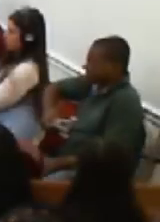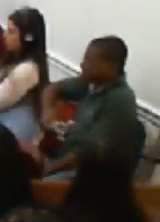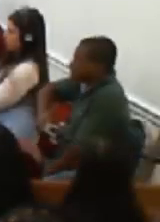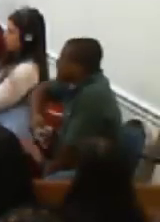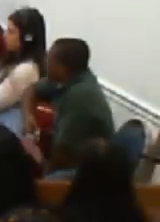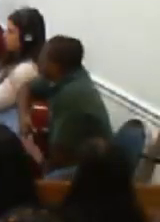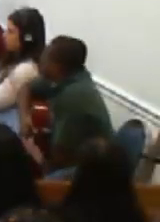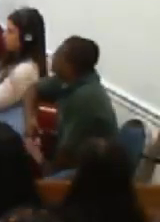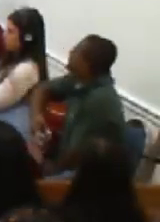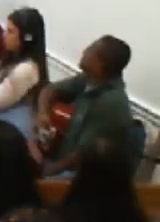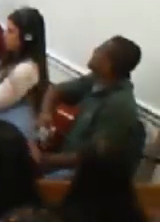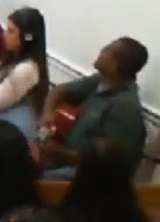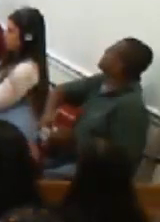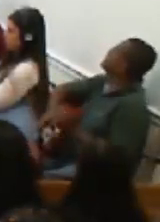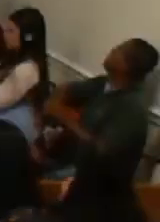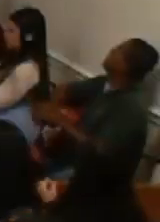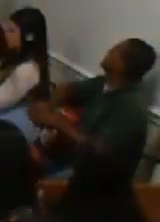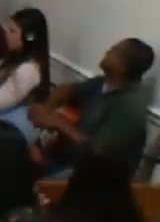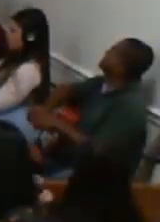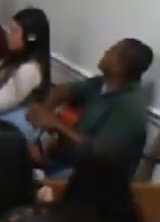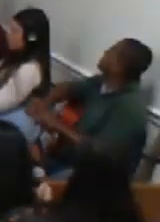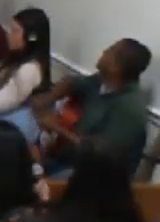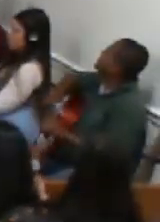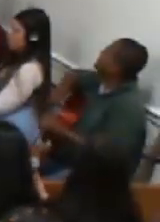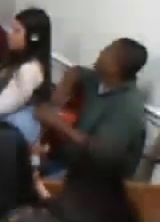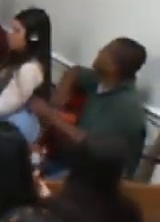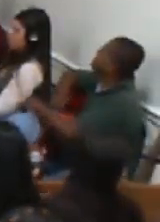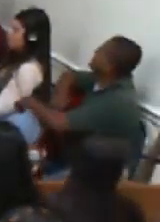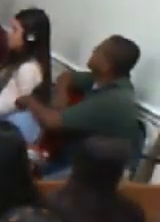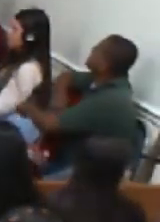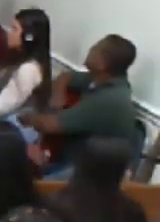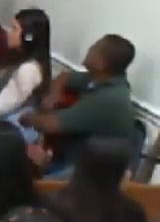Vamos passar a transmissão. Let's begin the transmission.